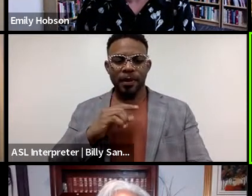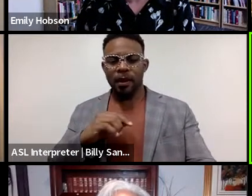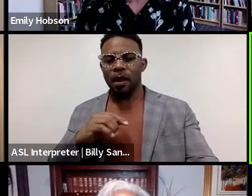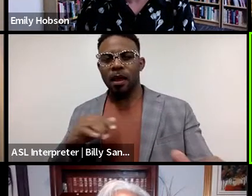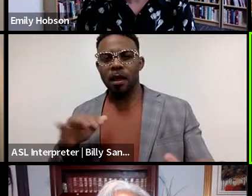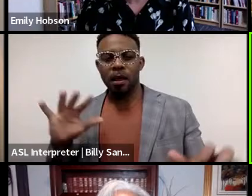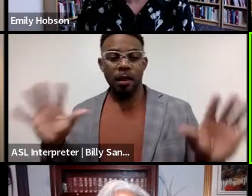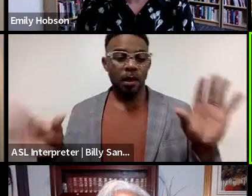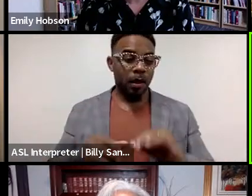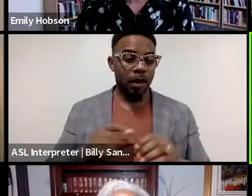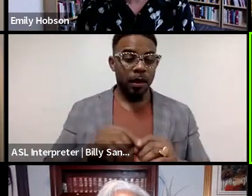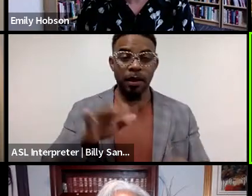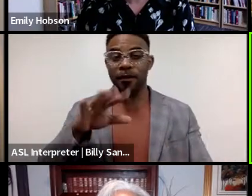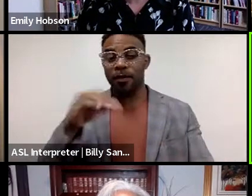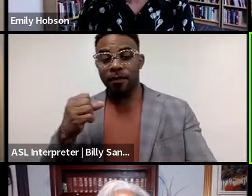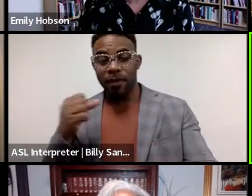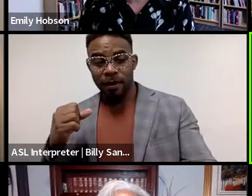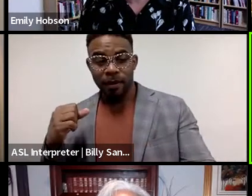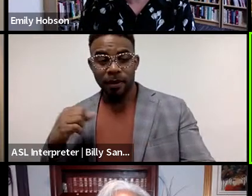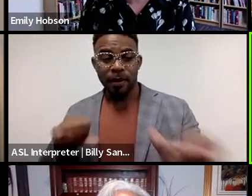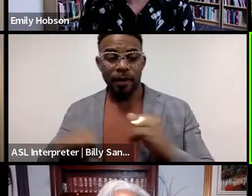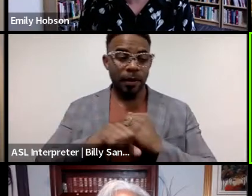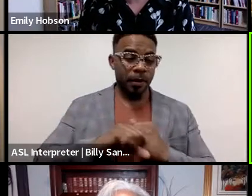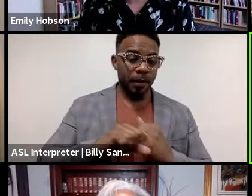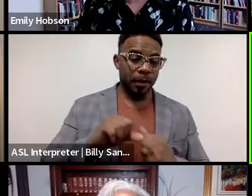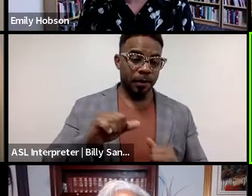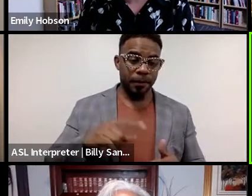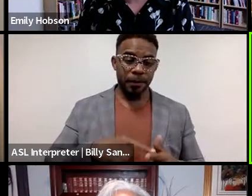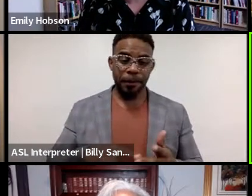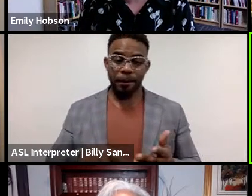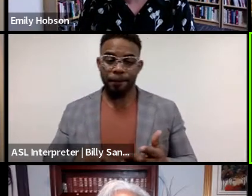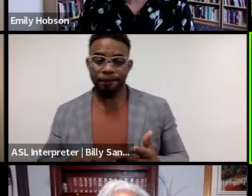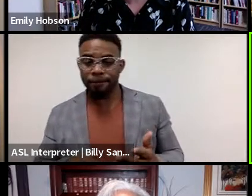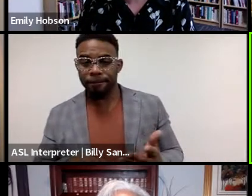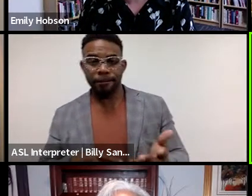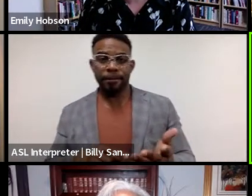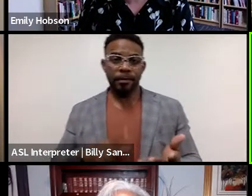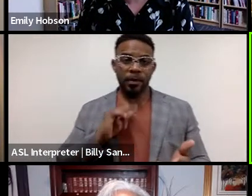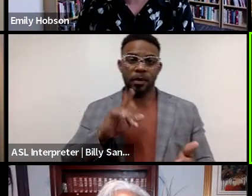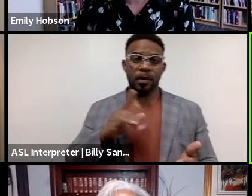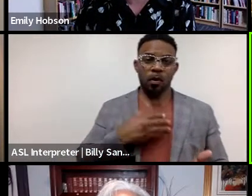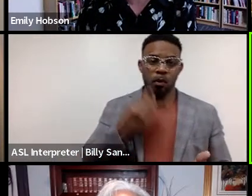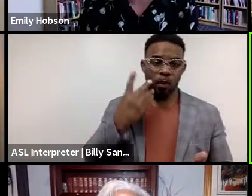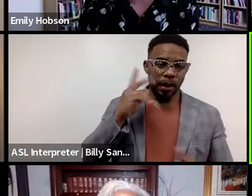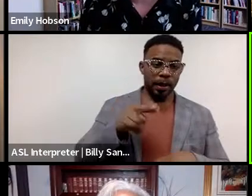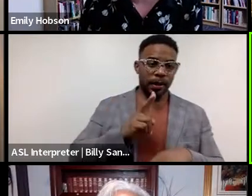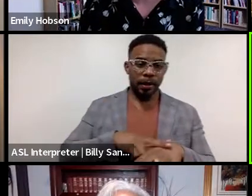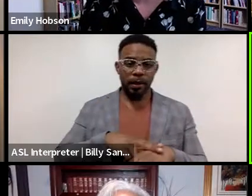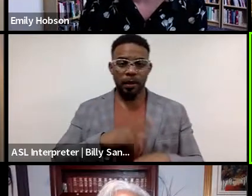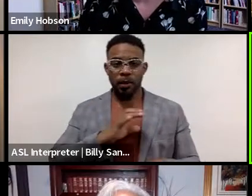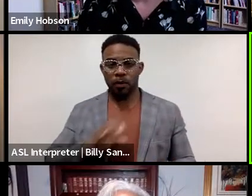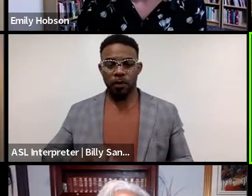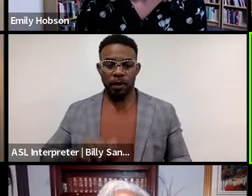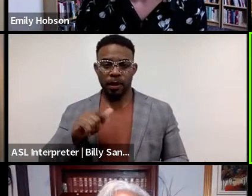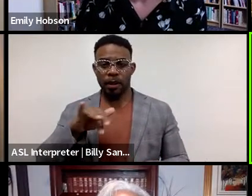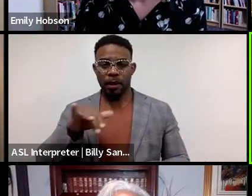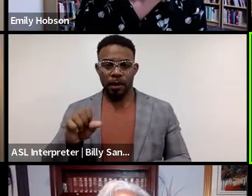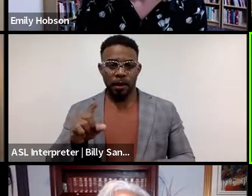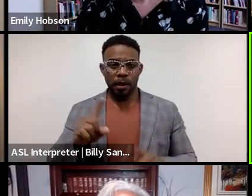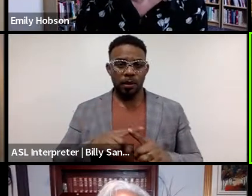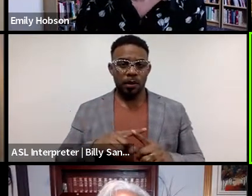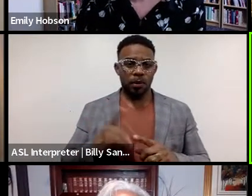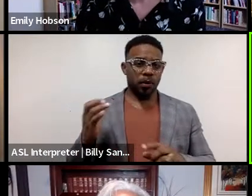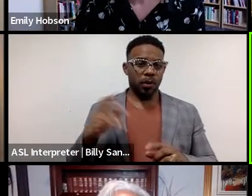the culmination of a 50-year campaign by grassroots conservatives and their white nationalist Christian allies to